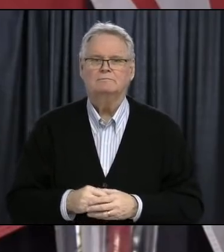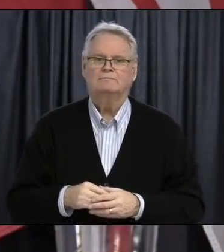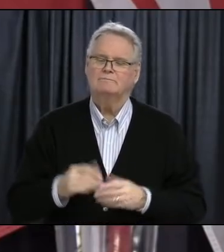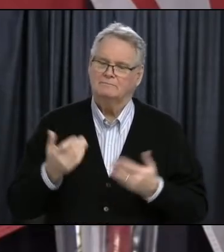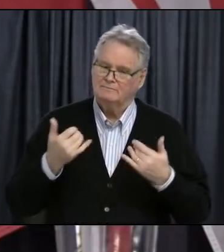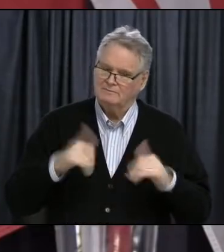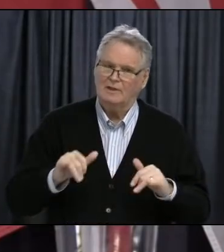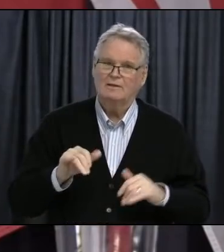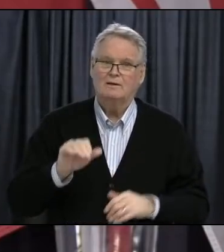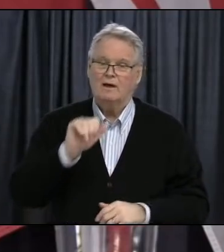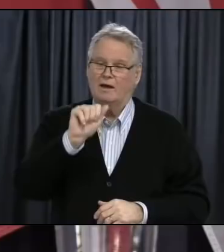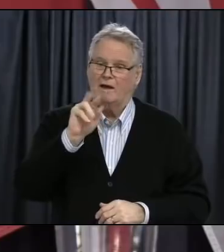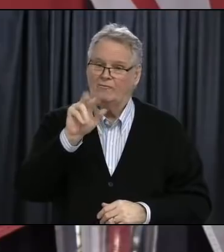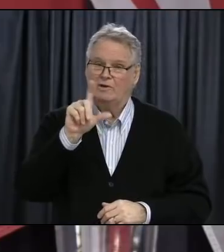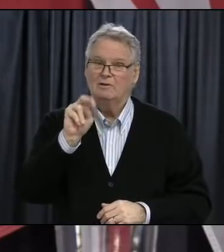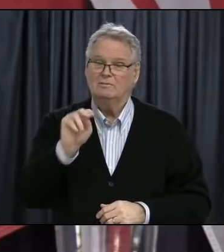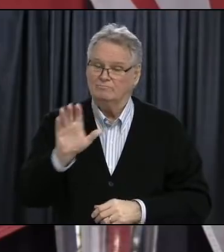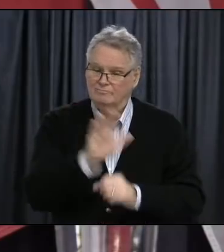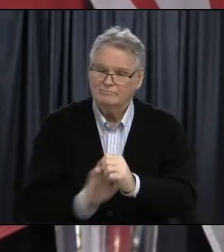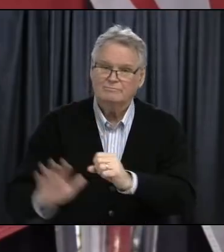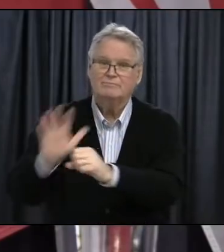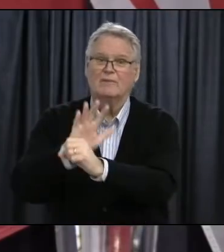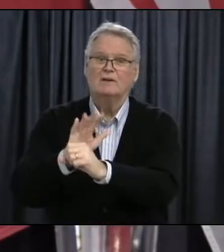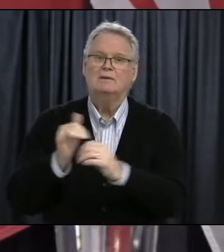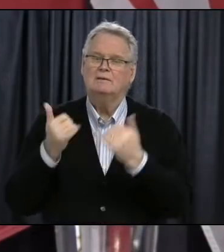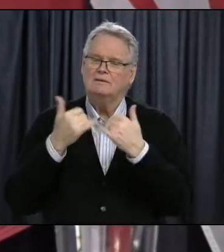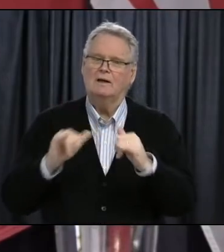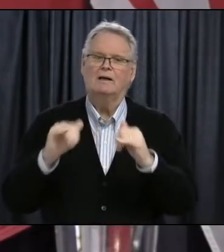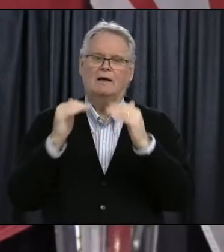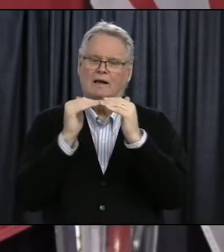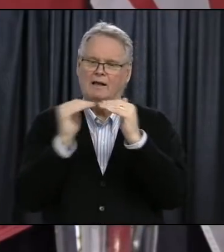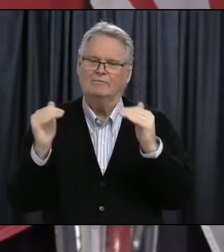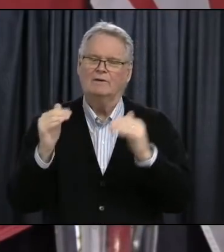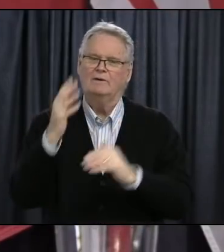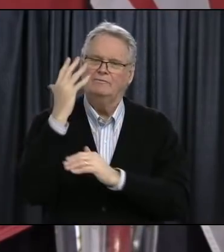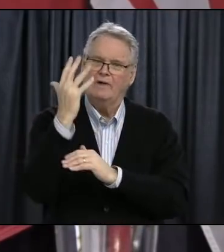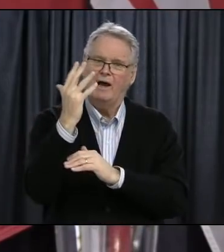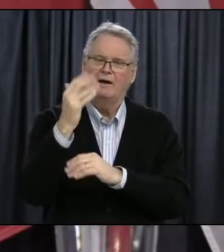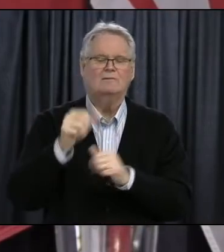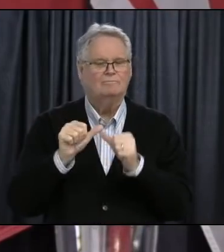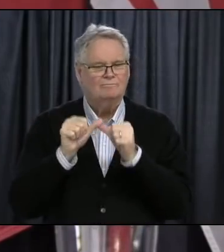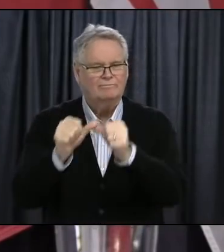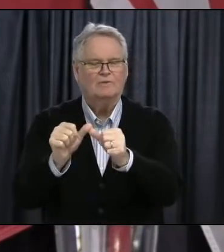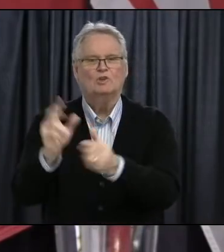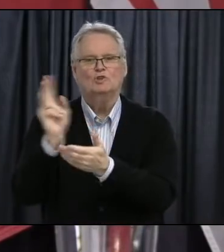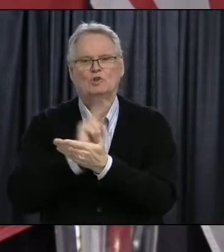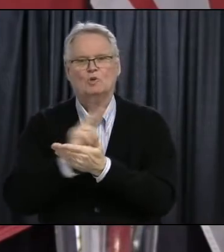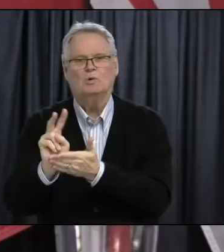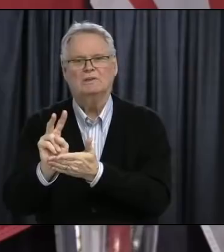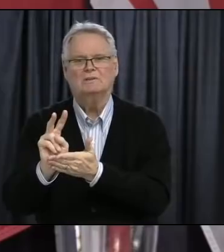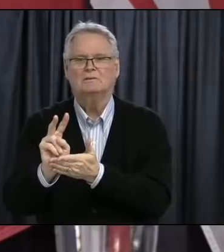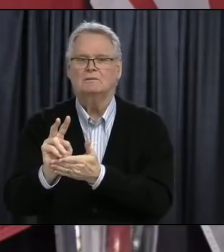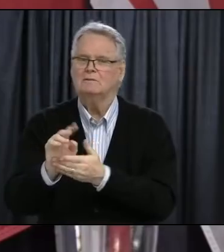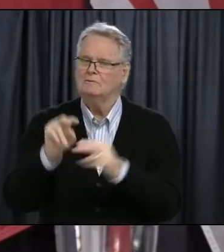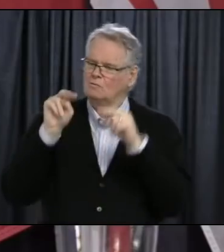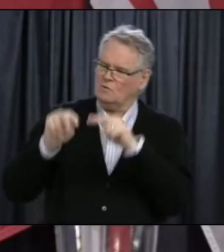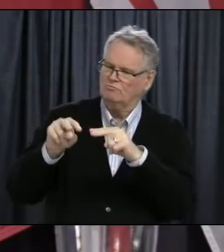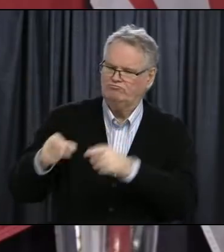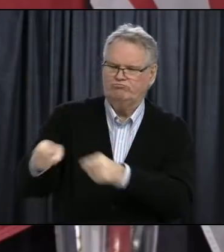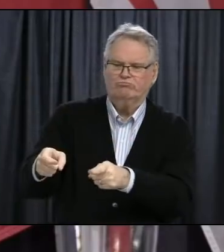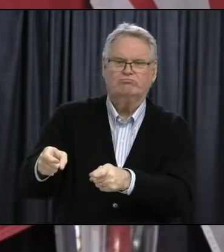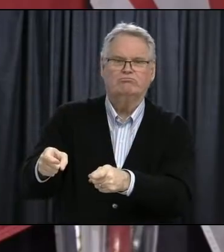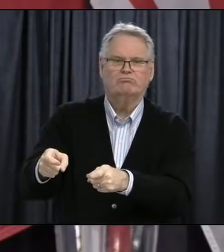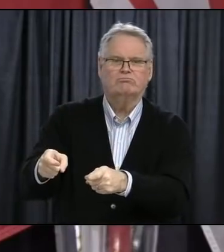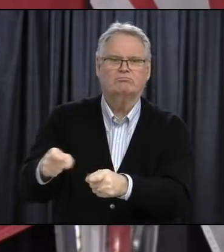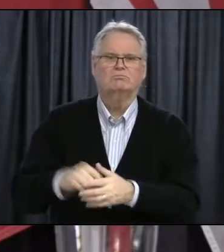2 more weeks of restrictions is our best chance at containing and stopping the spread of this disease. The bright side of